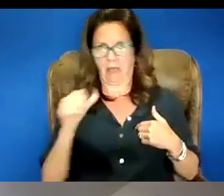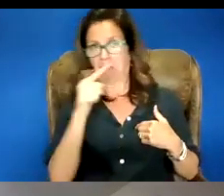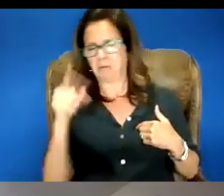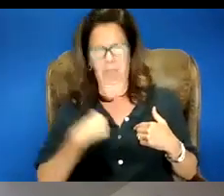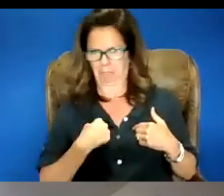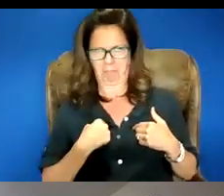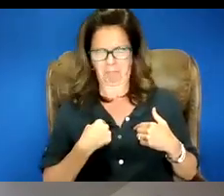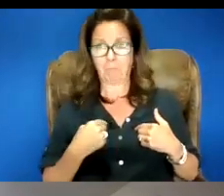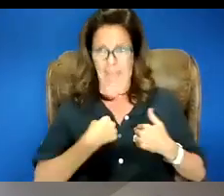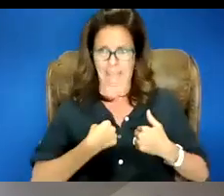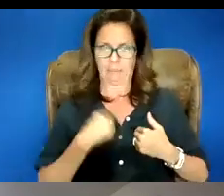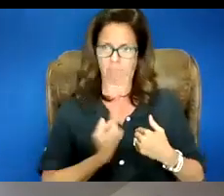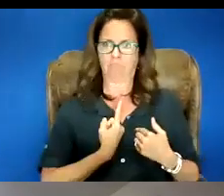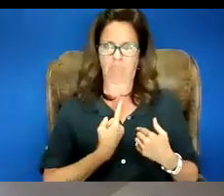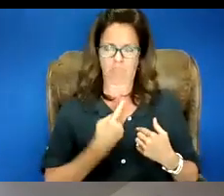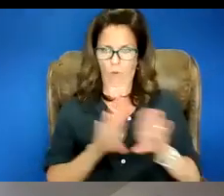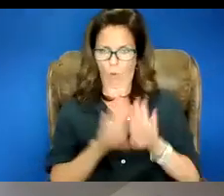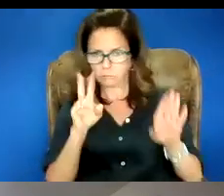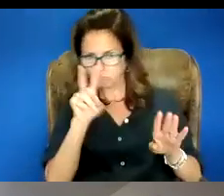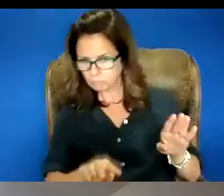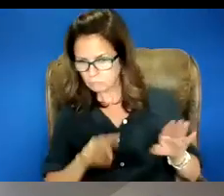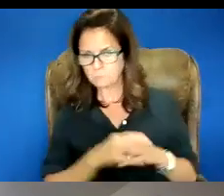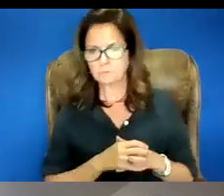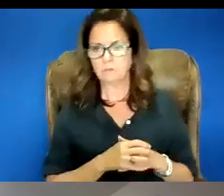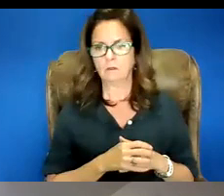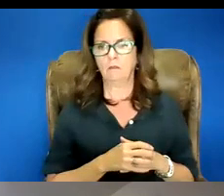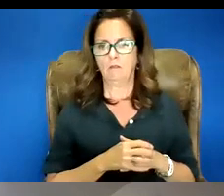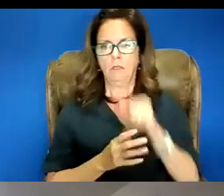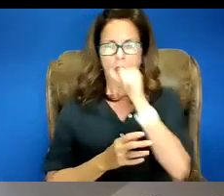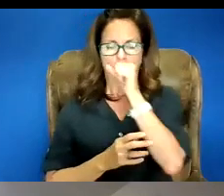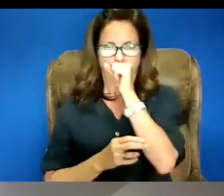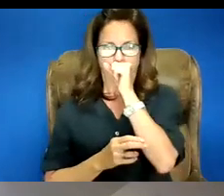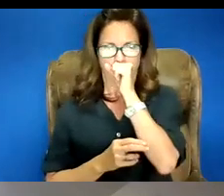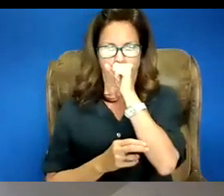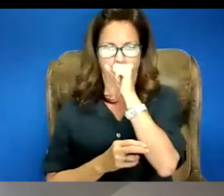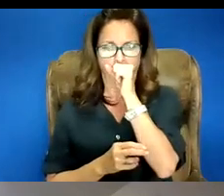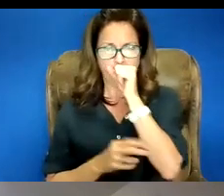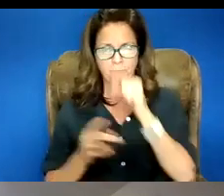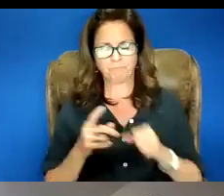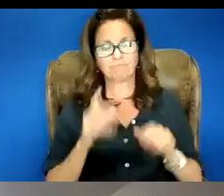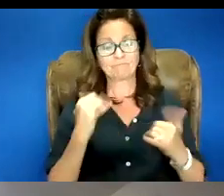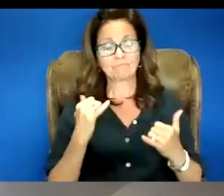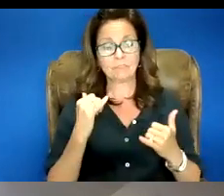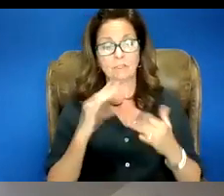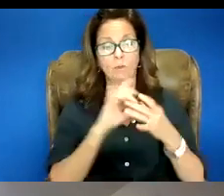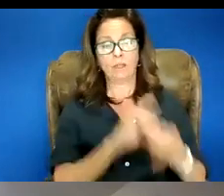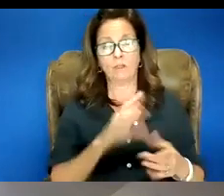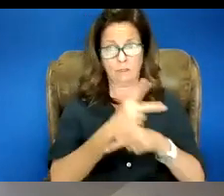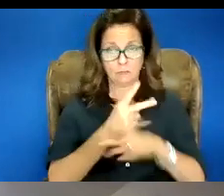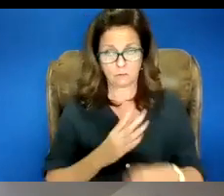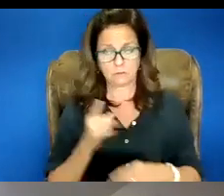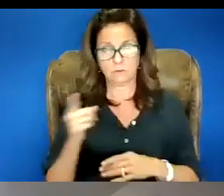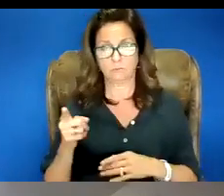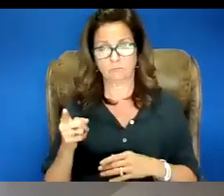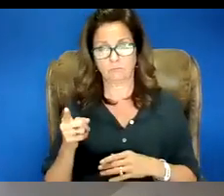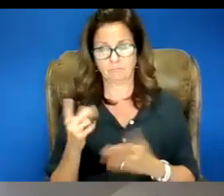And any part of the program with respect to your supervisor knowing that you're in the program, I